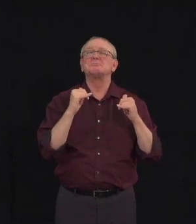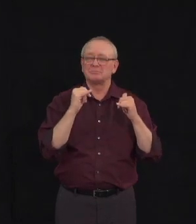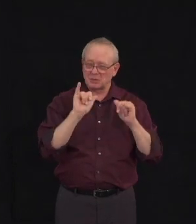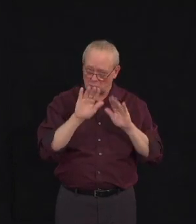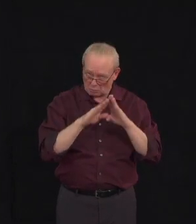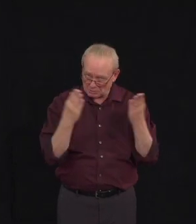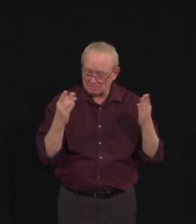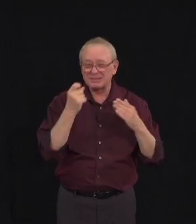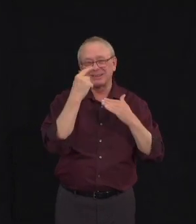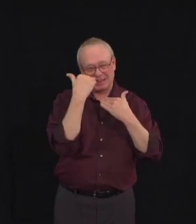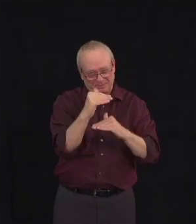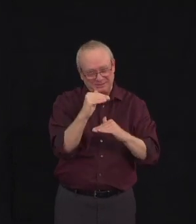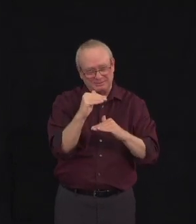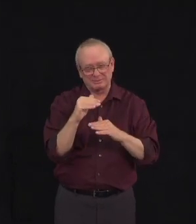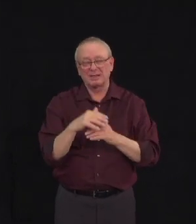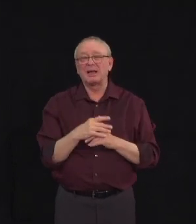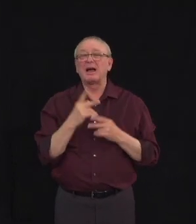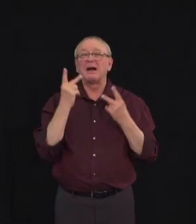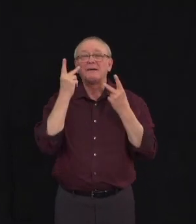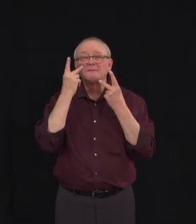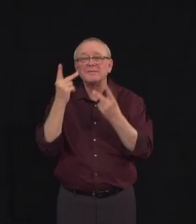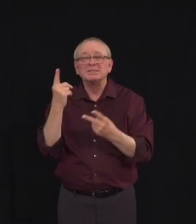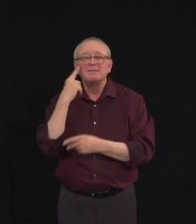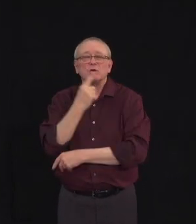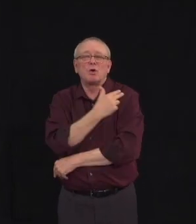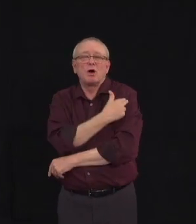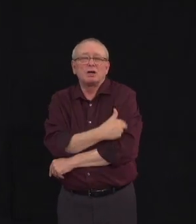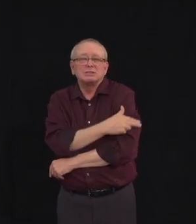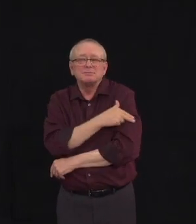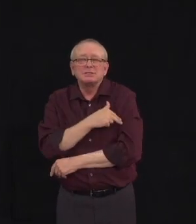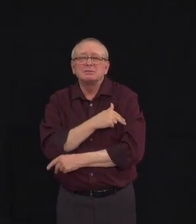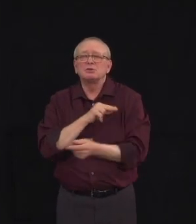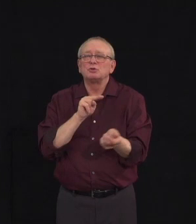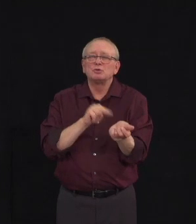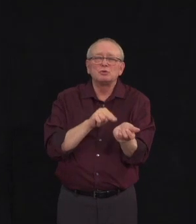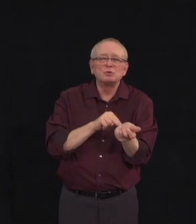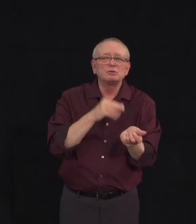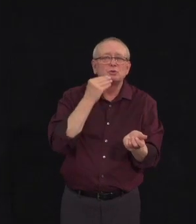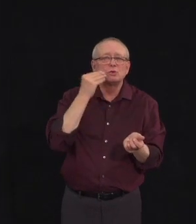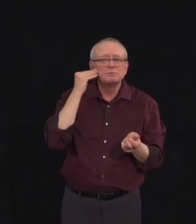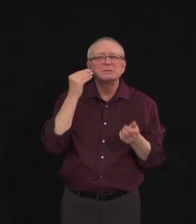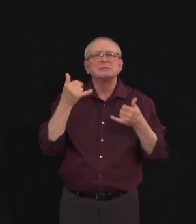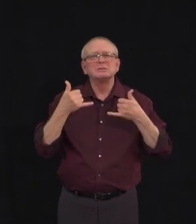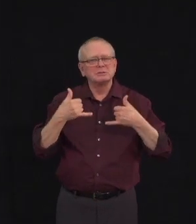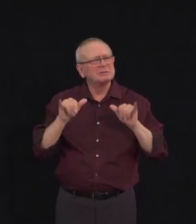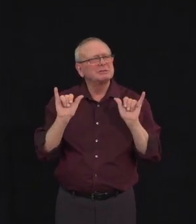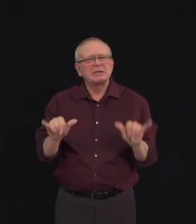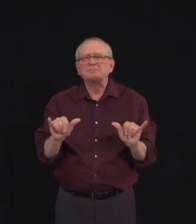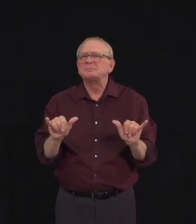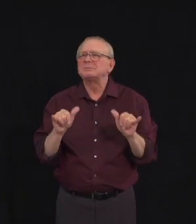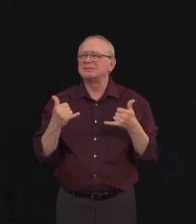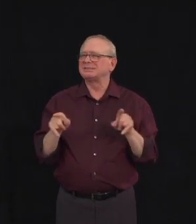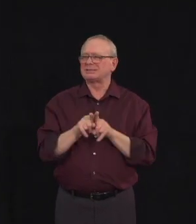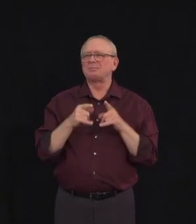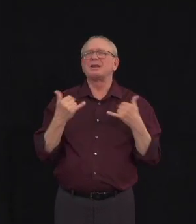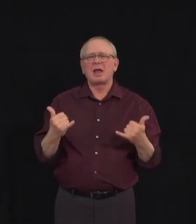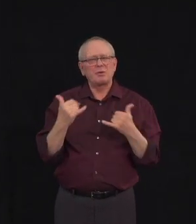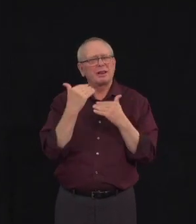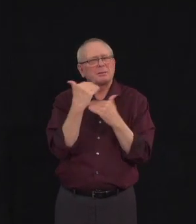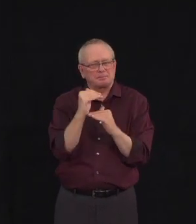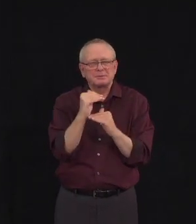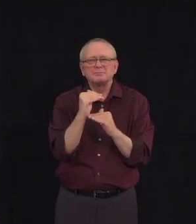obvious reasons. And nightclubs, gyms, pools, rec centers, and arenas will remain closed during stage